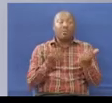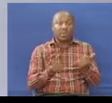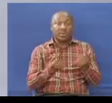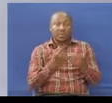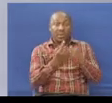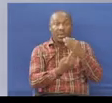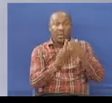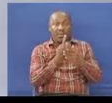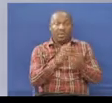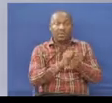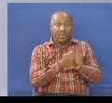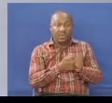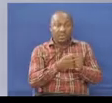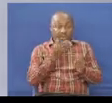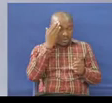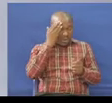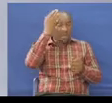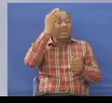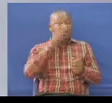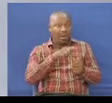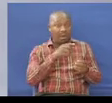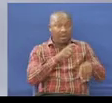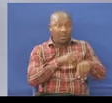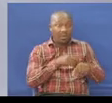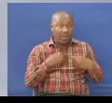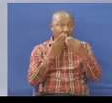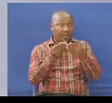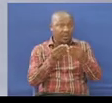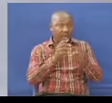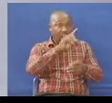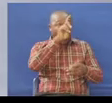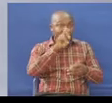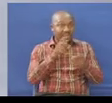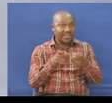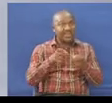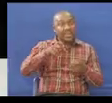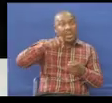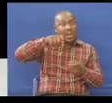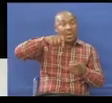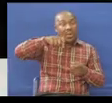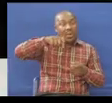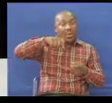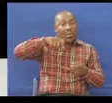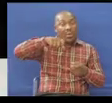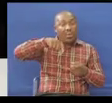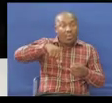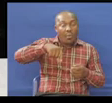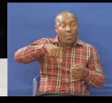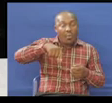things which identify whether a given equation is a quadratic is the presence of this